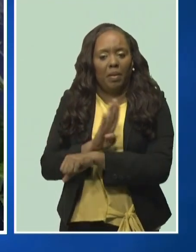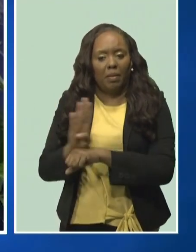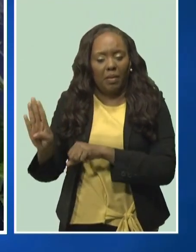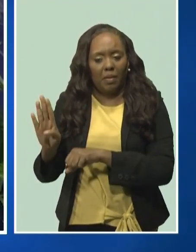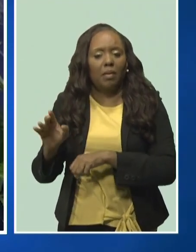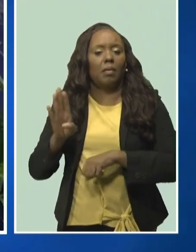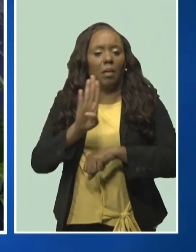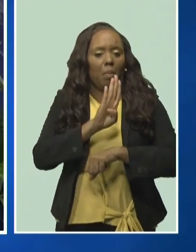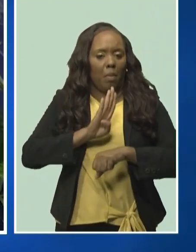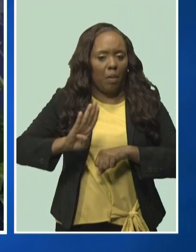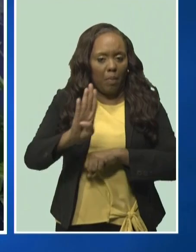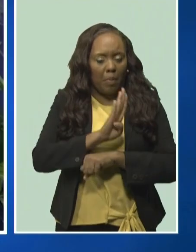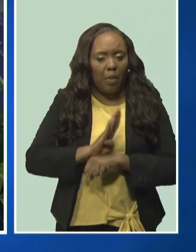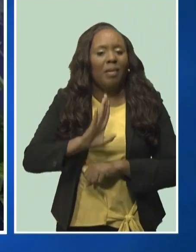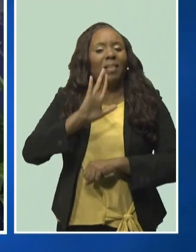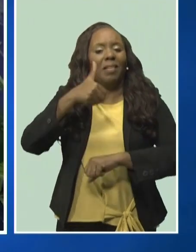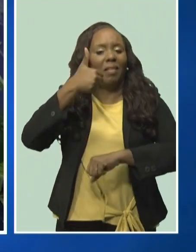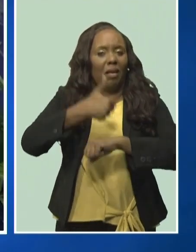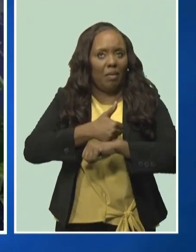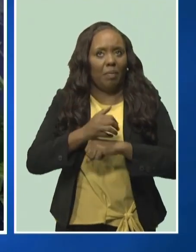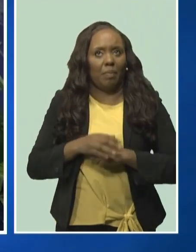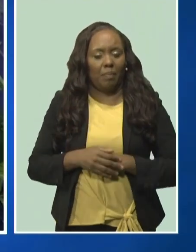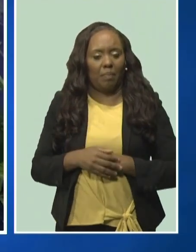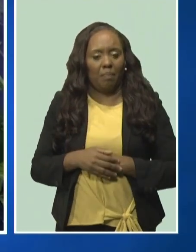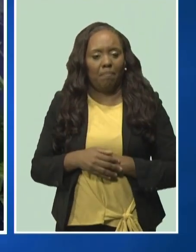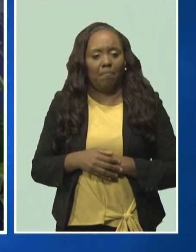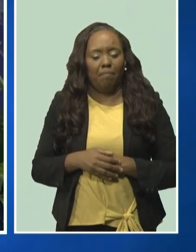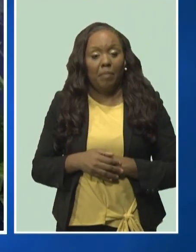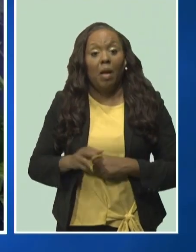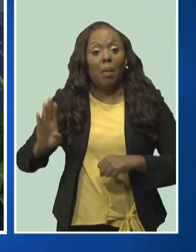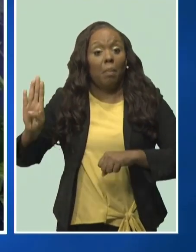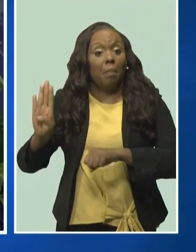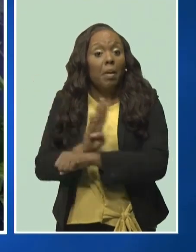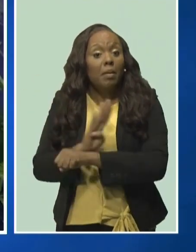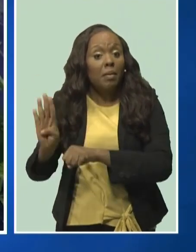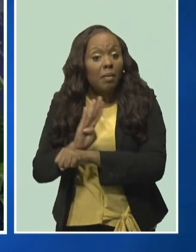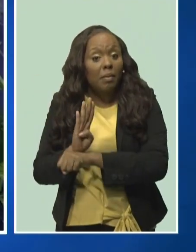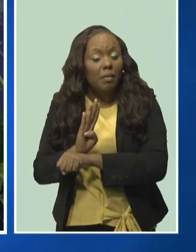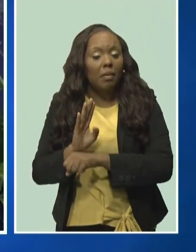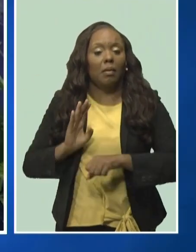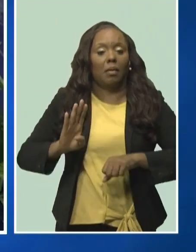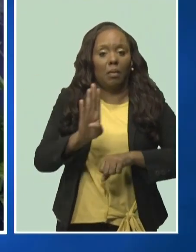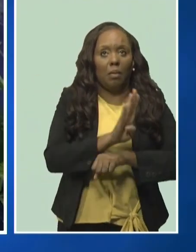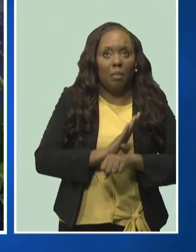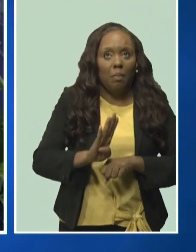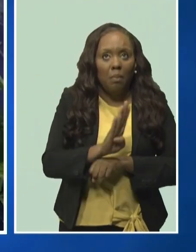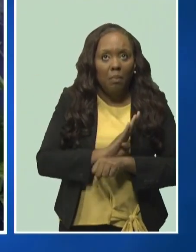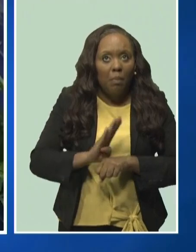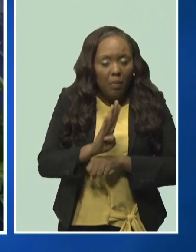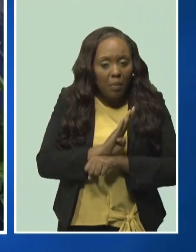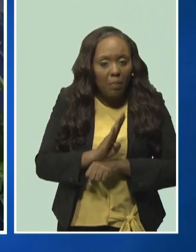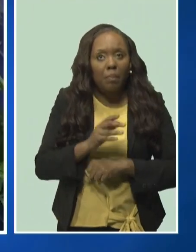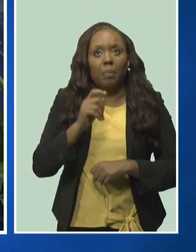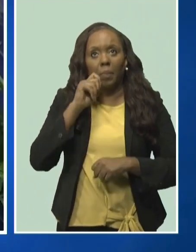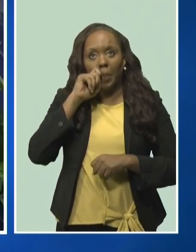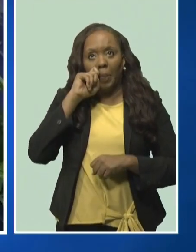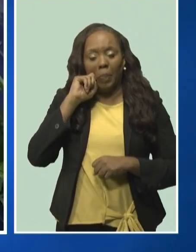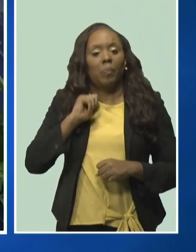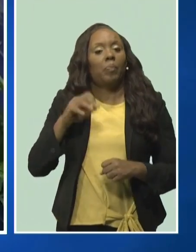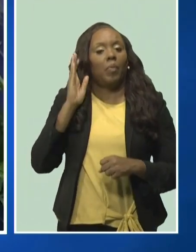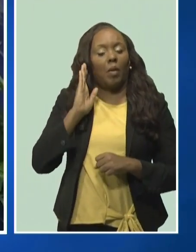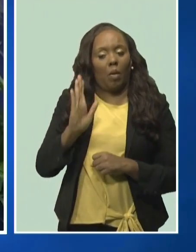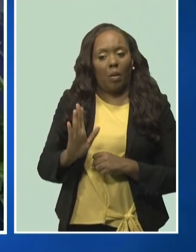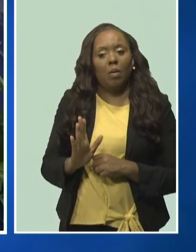born. Business Barbados, therefore, will absorb the work of the Corporate Affairs and